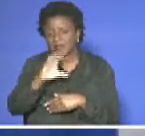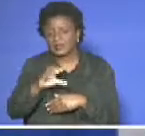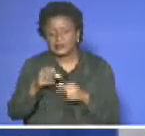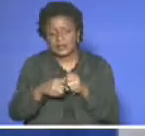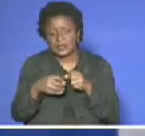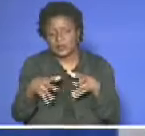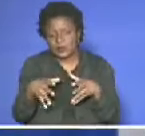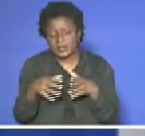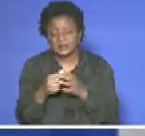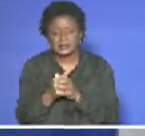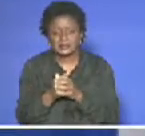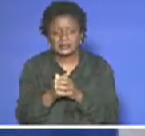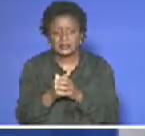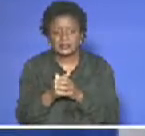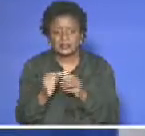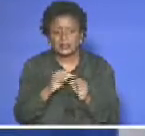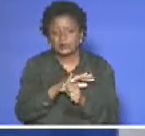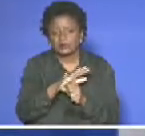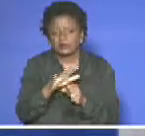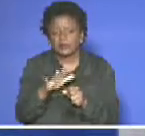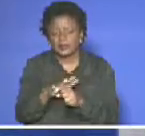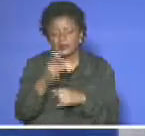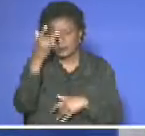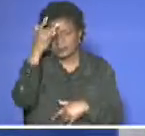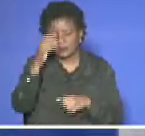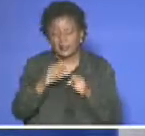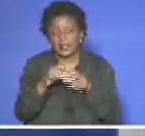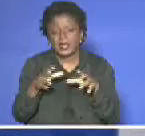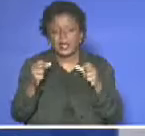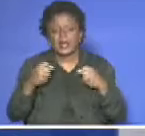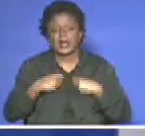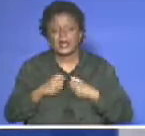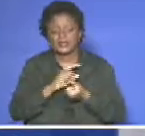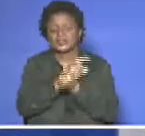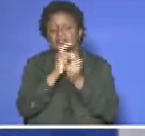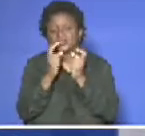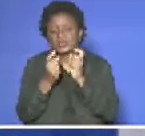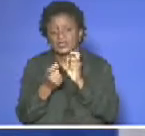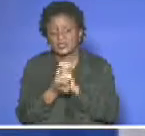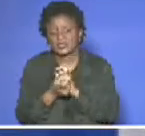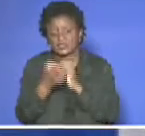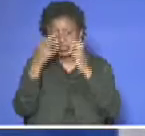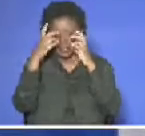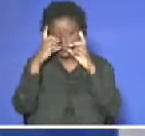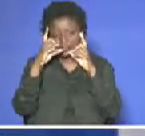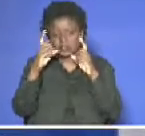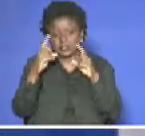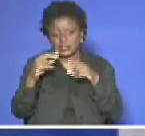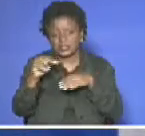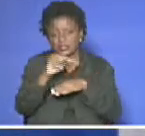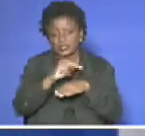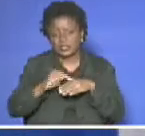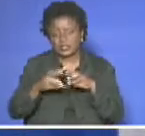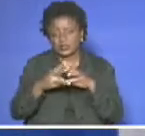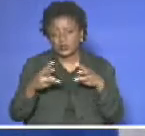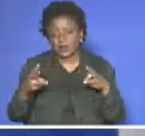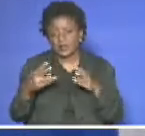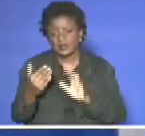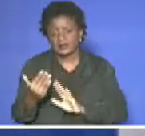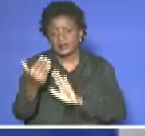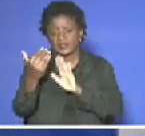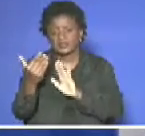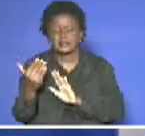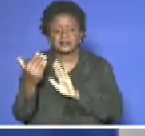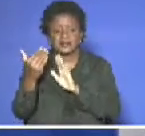The COVID-19 pandemic has truly changed education nationwide, and while face-to-face learning has been in progress on several family